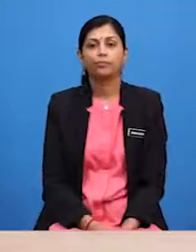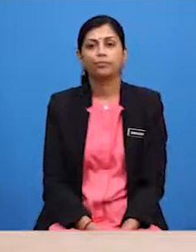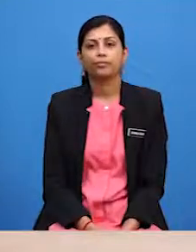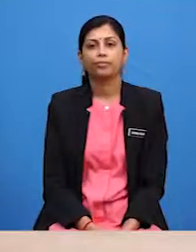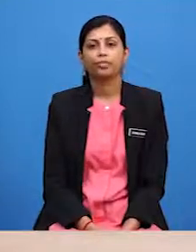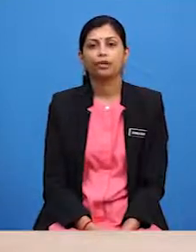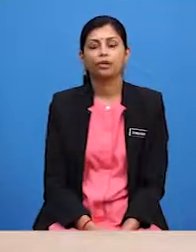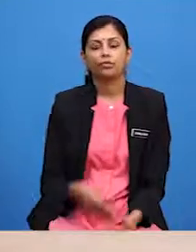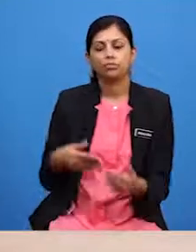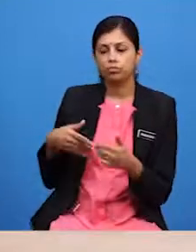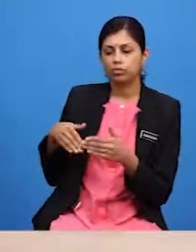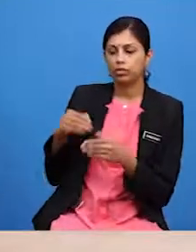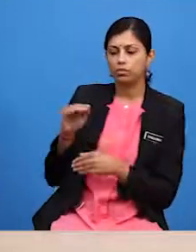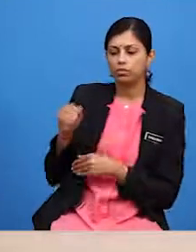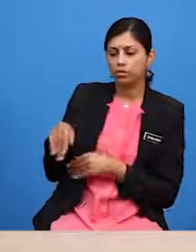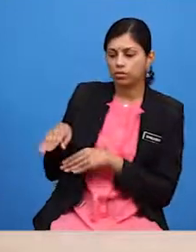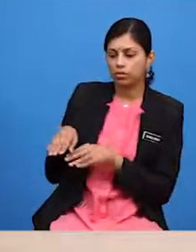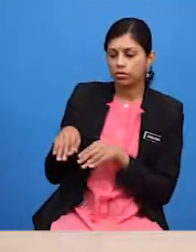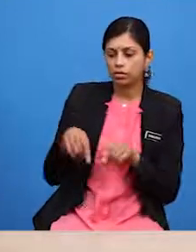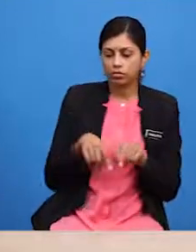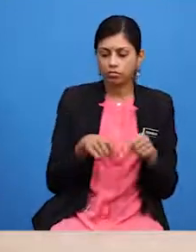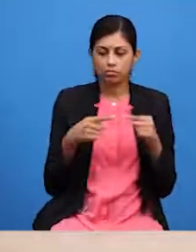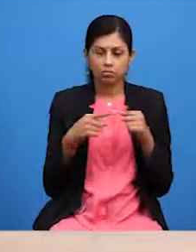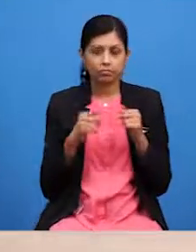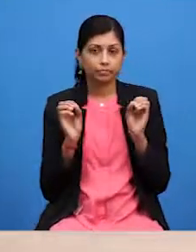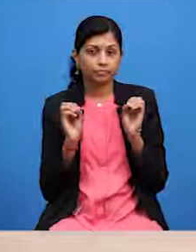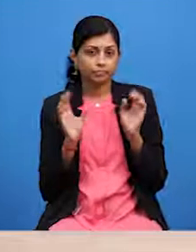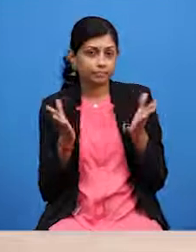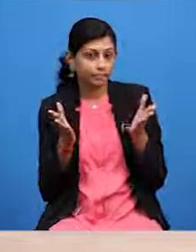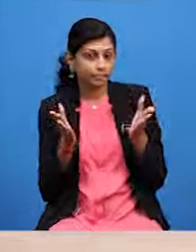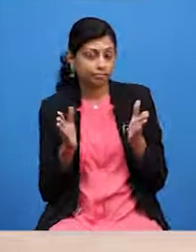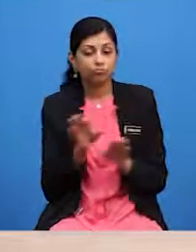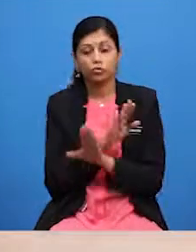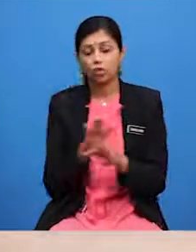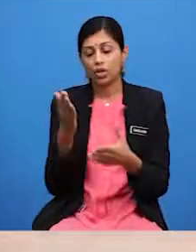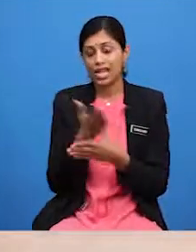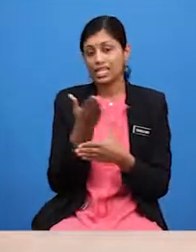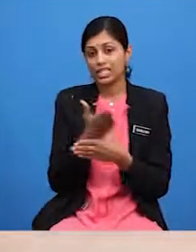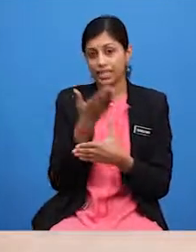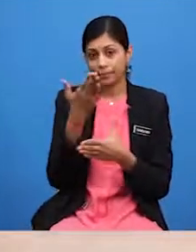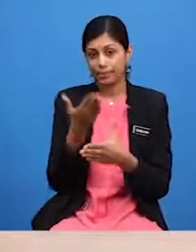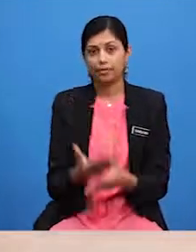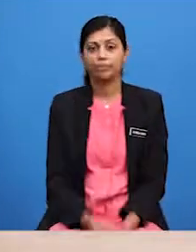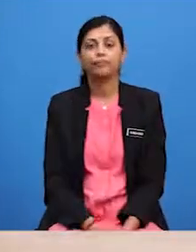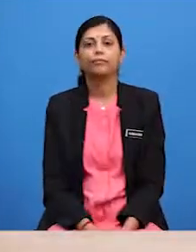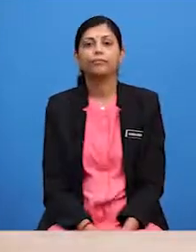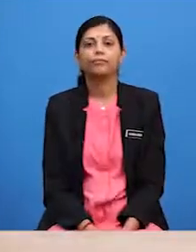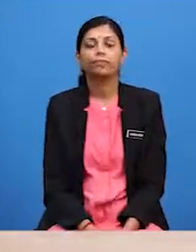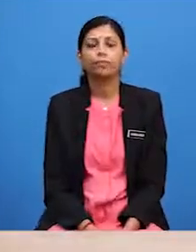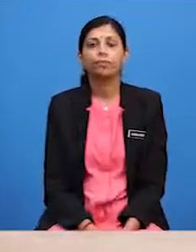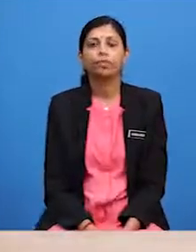the snakes alone, they won't hurt you. While technology helps us in many of our